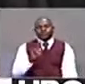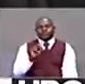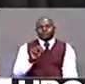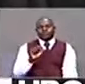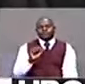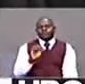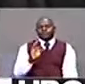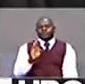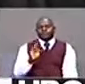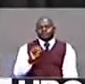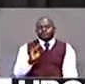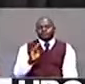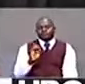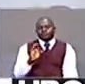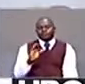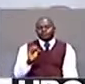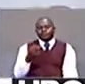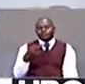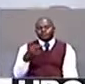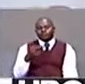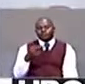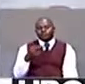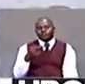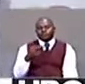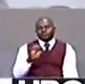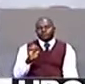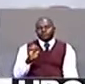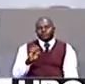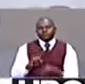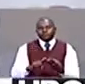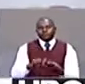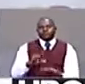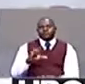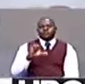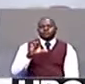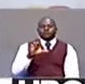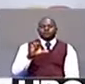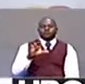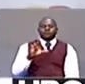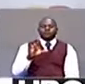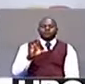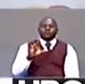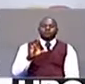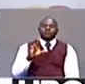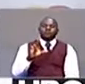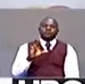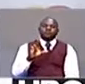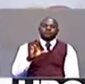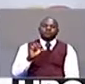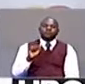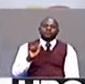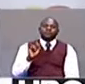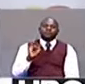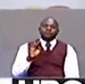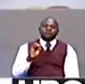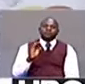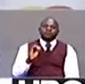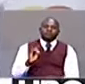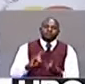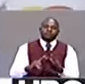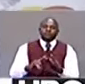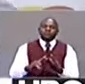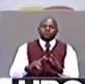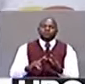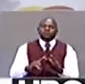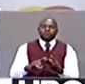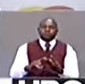Oshabe, Komakech, Lucy Akelo. I get the middle. Huh? Yes, that's why I've